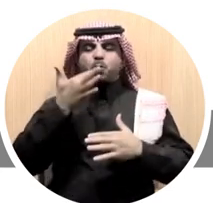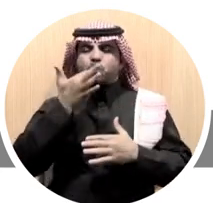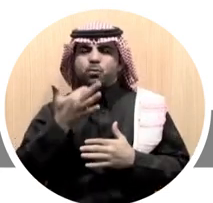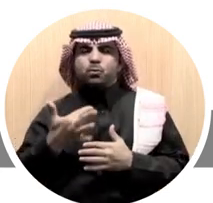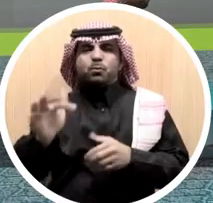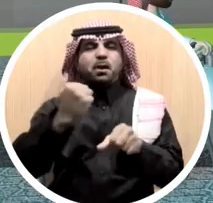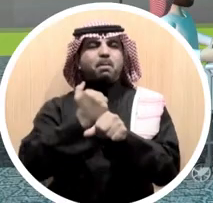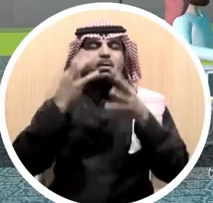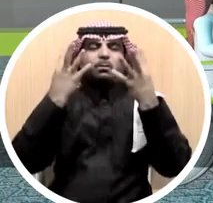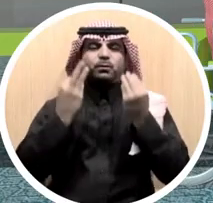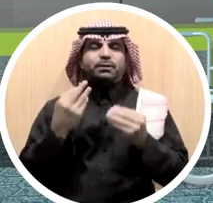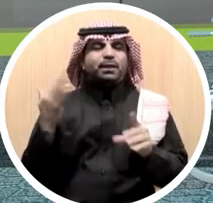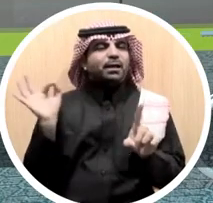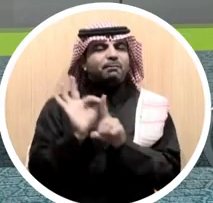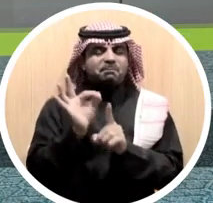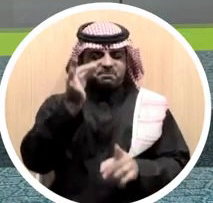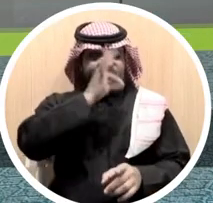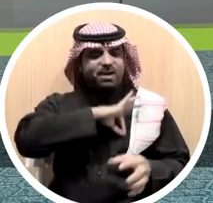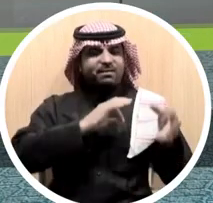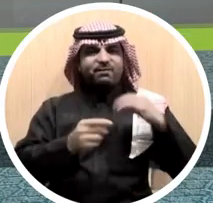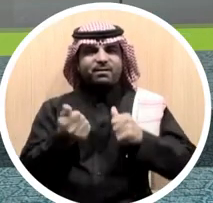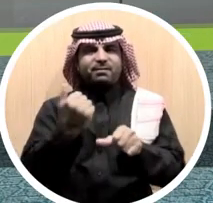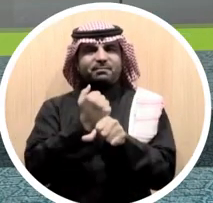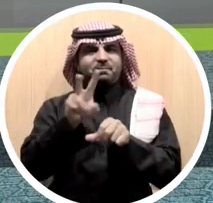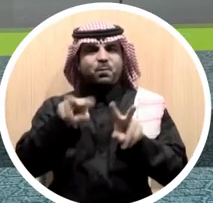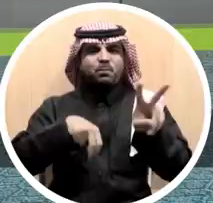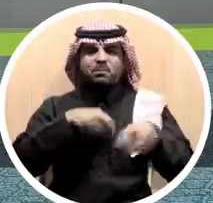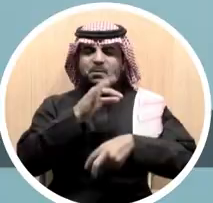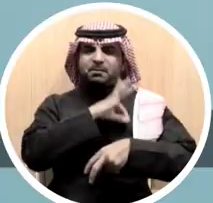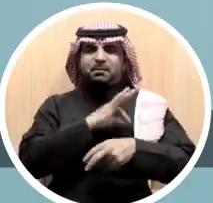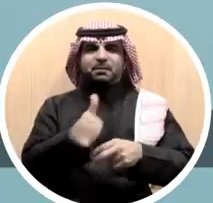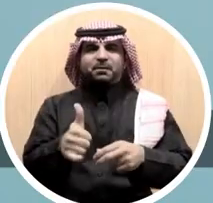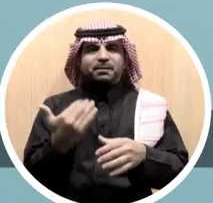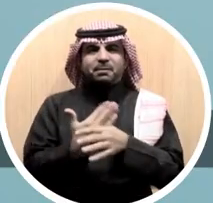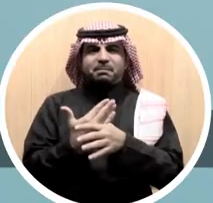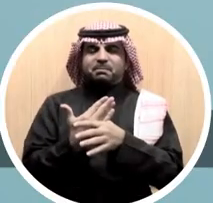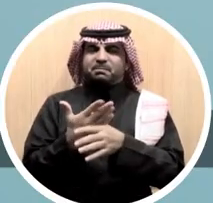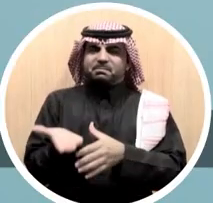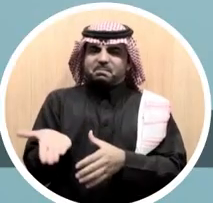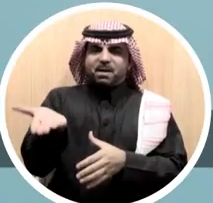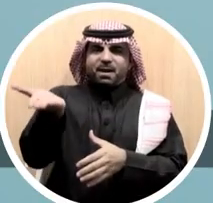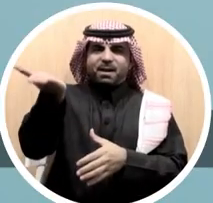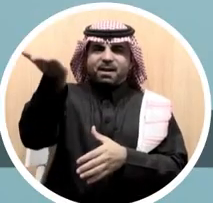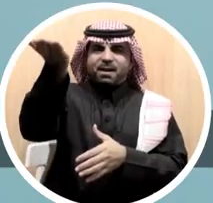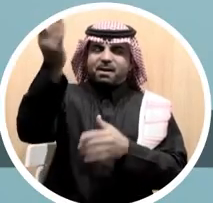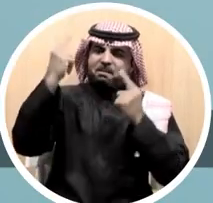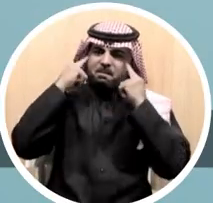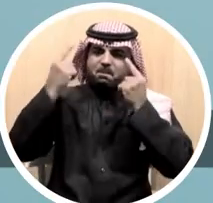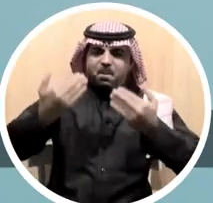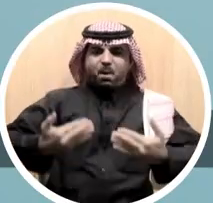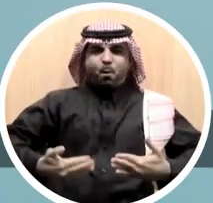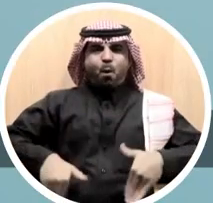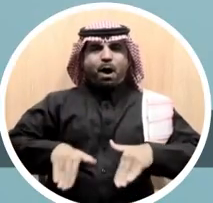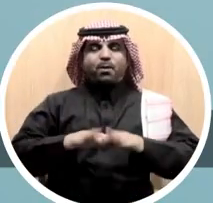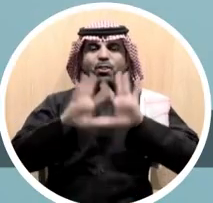work with people with disabilities and alongside business to change attitudes, create understanding, grow awareness,